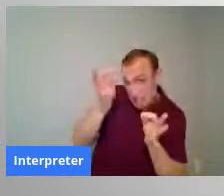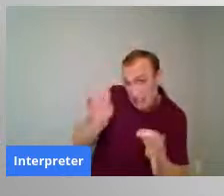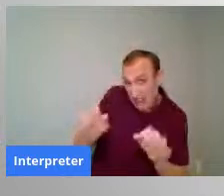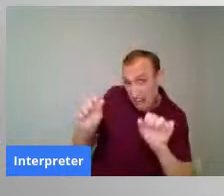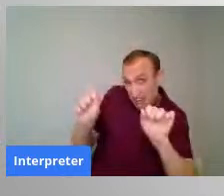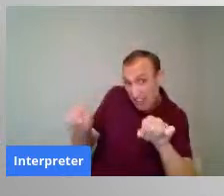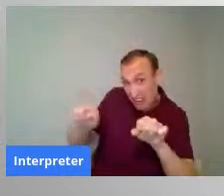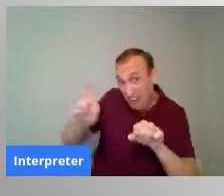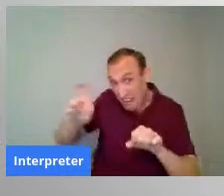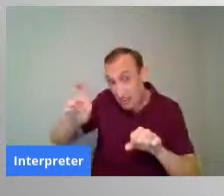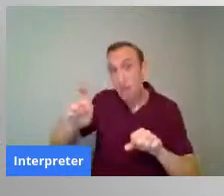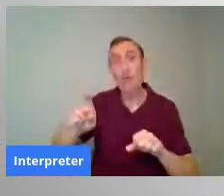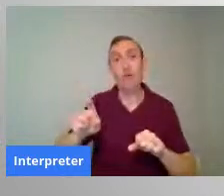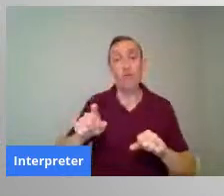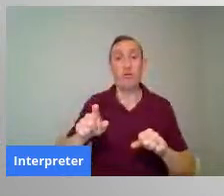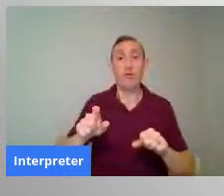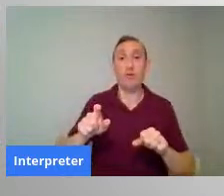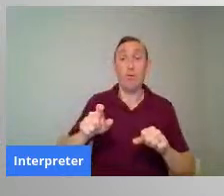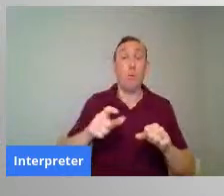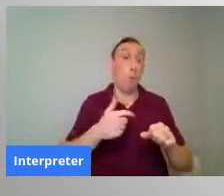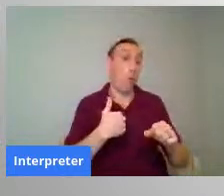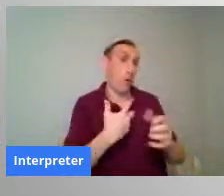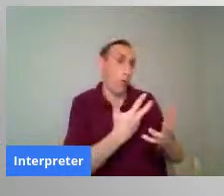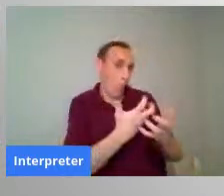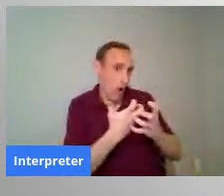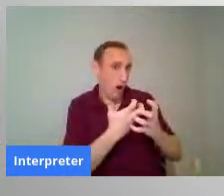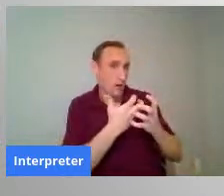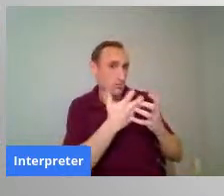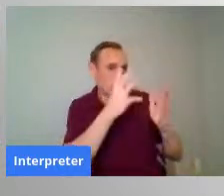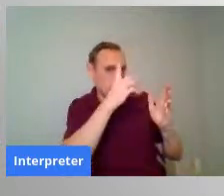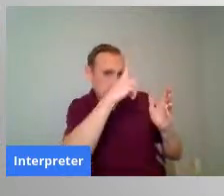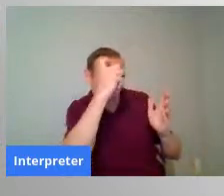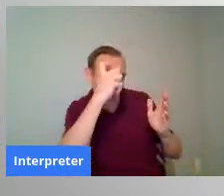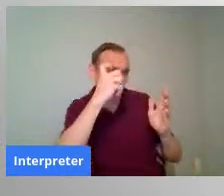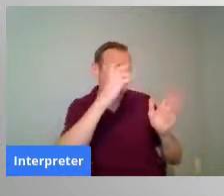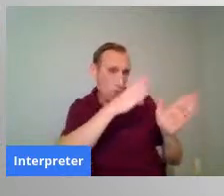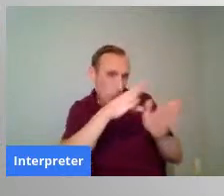That is our desire. We are moving very quickly.